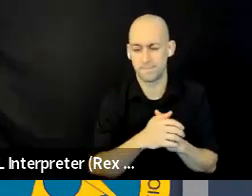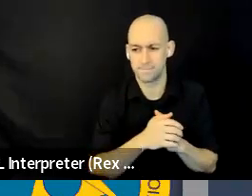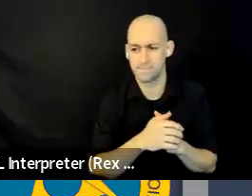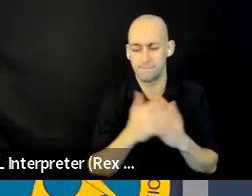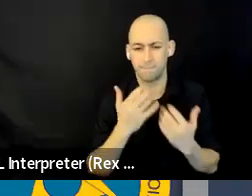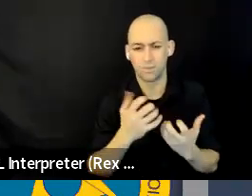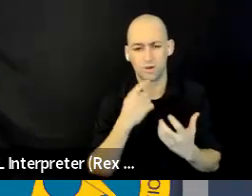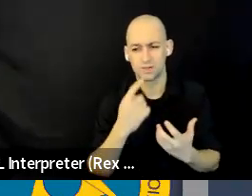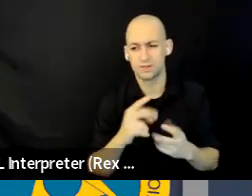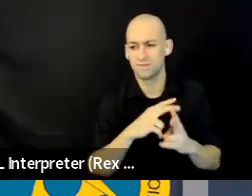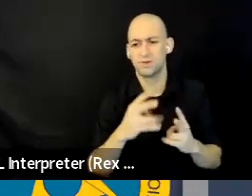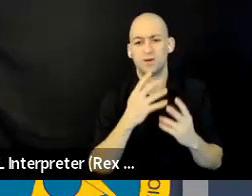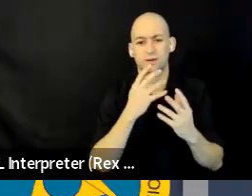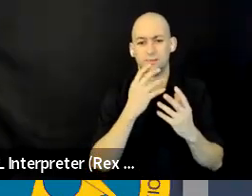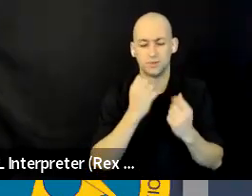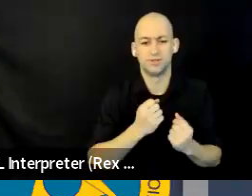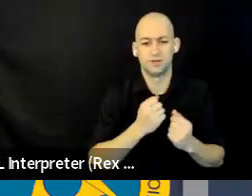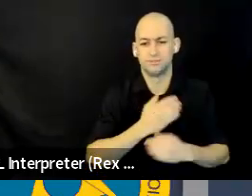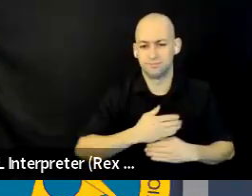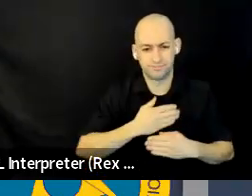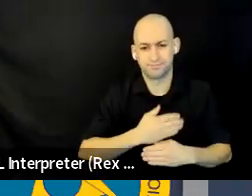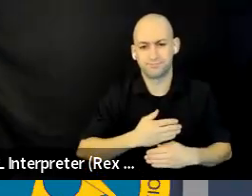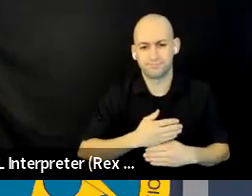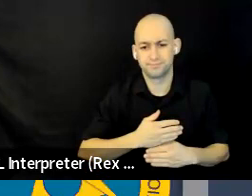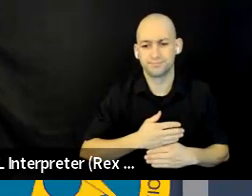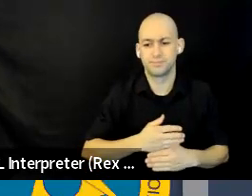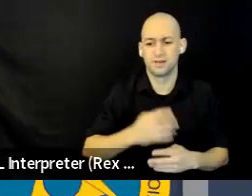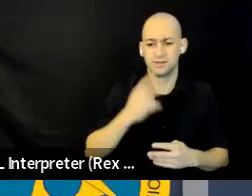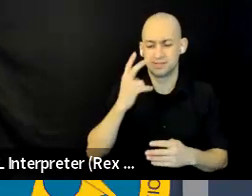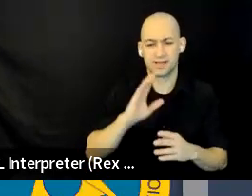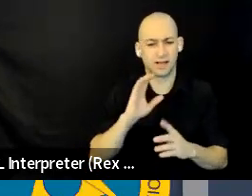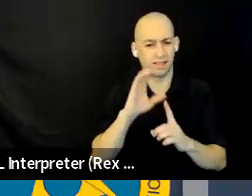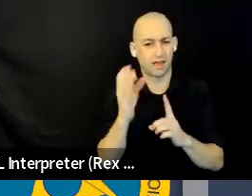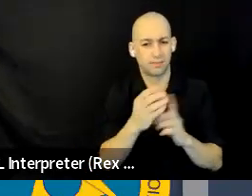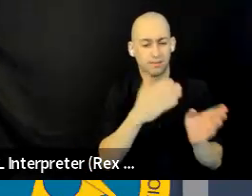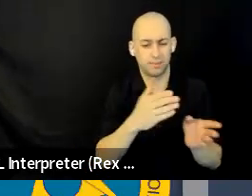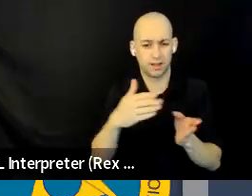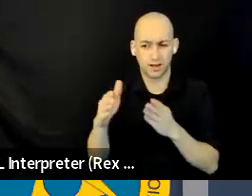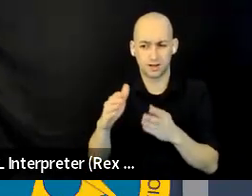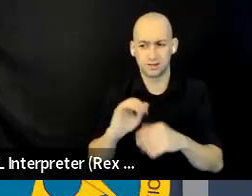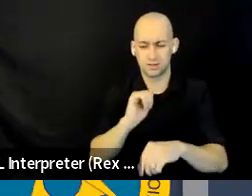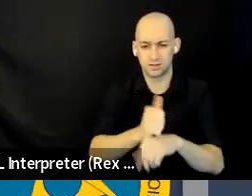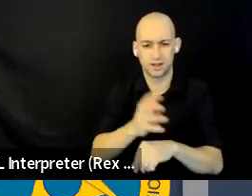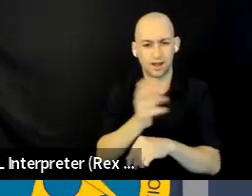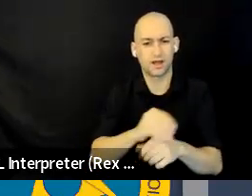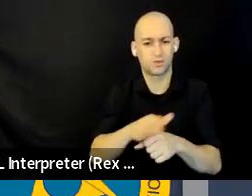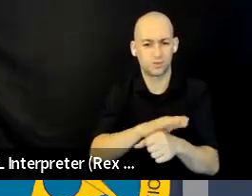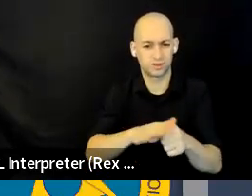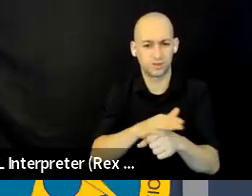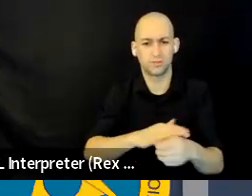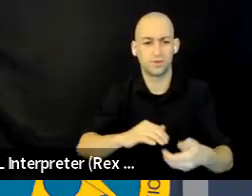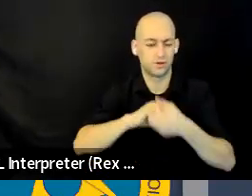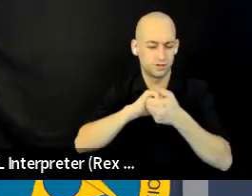we are to have this opportunity to see our climate planning, adaptation planning, and our regional partnerships and